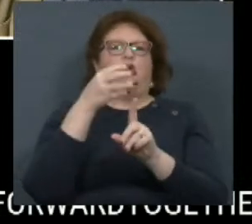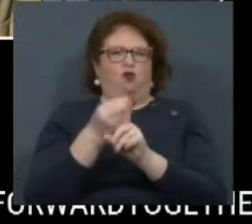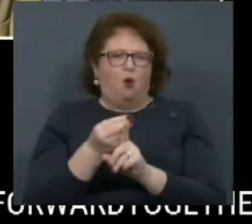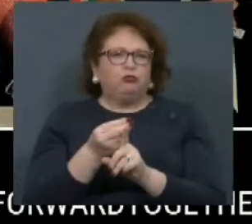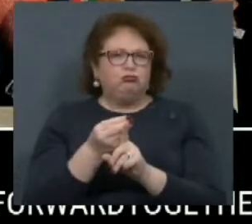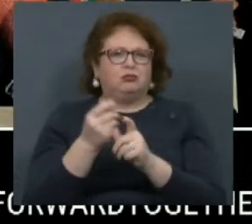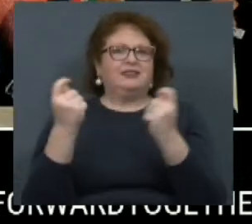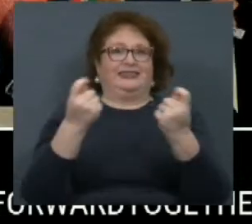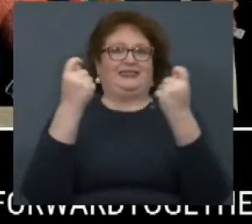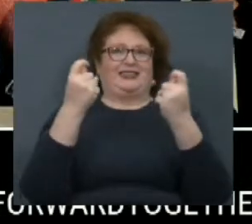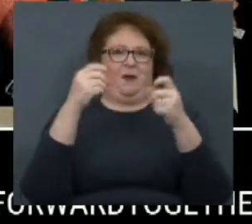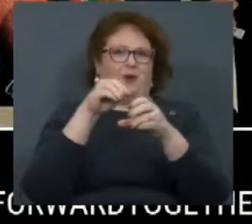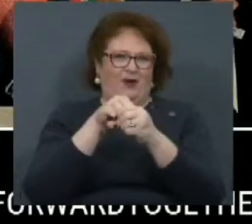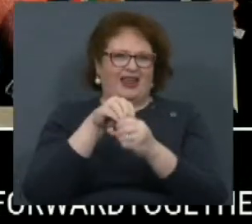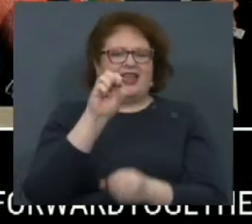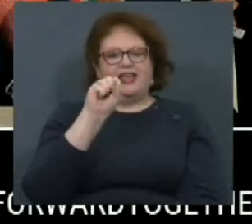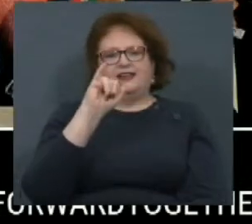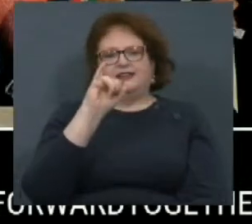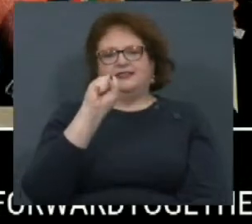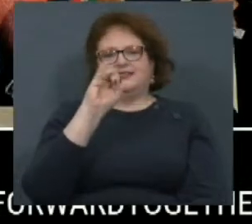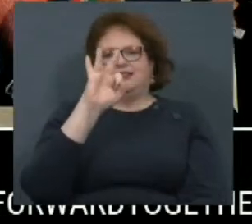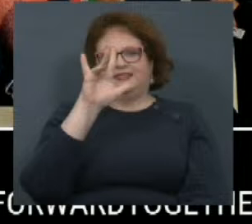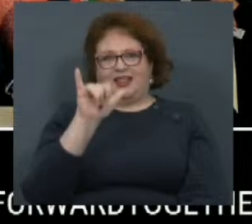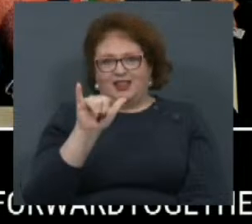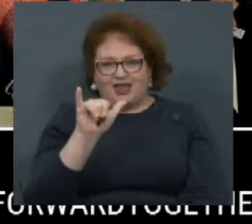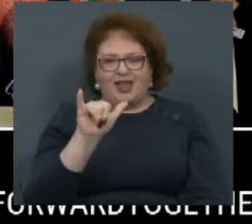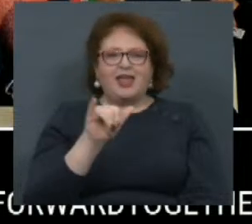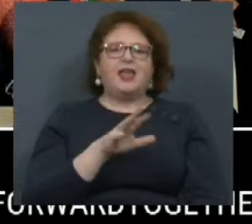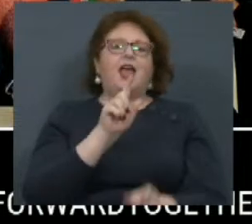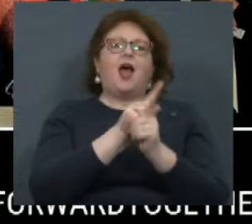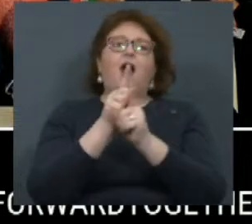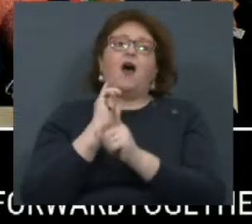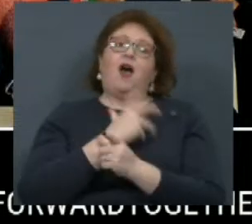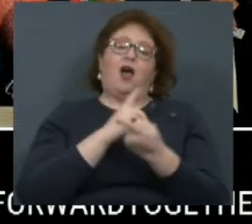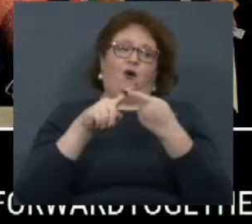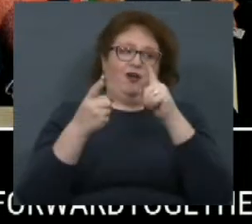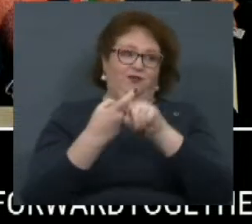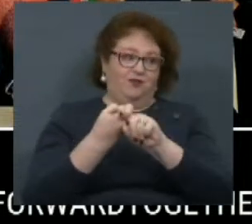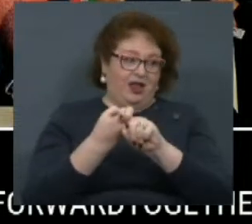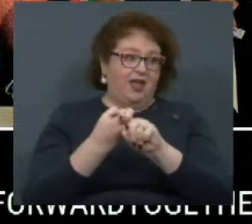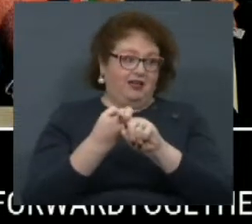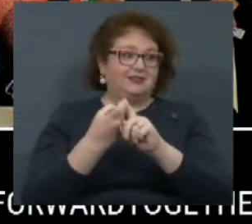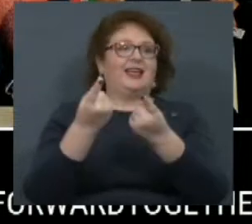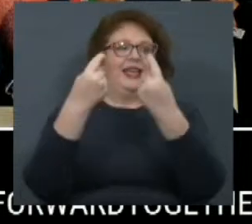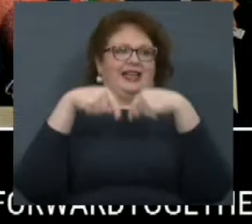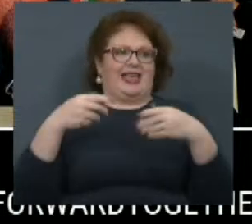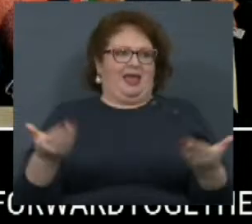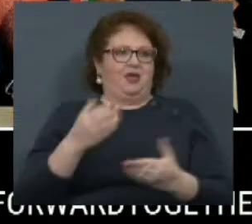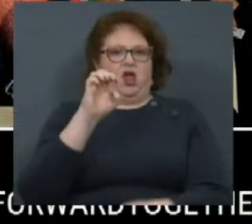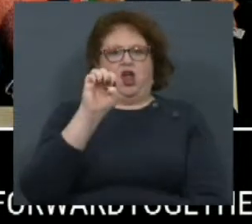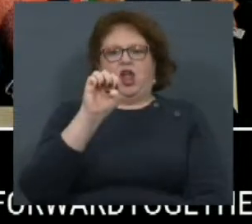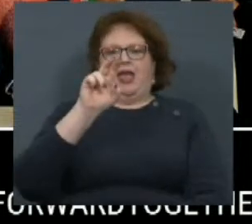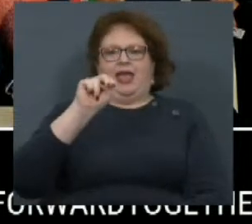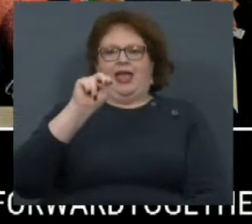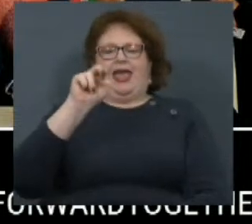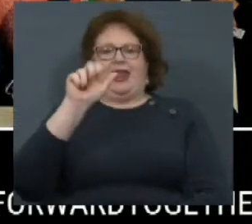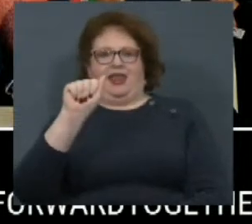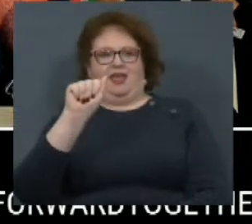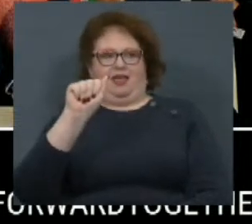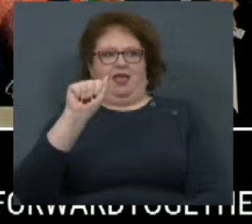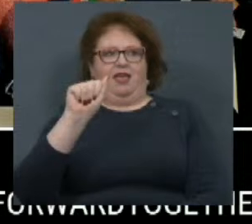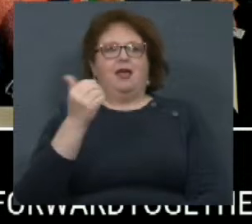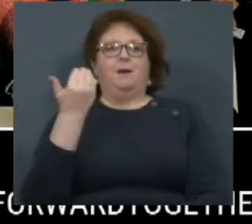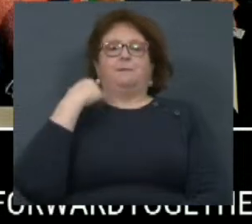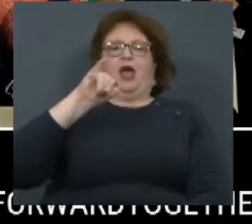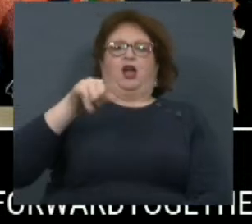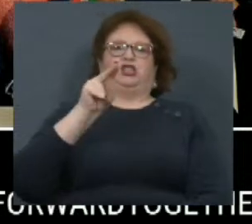Sicily. Our friends from Enna actually came here to Little Rock in June so that we could